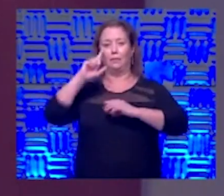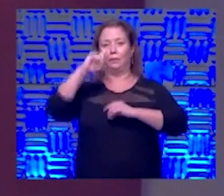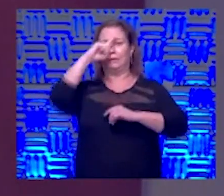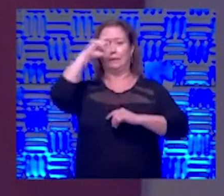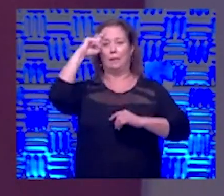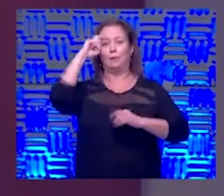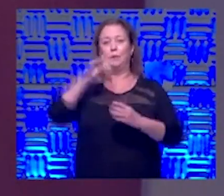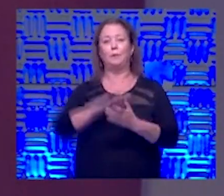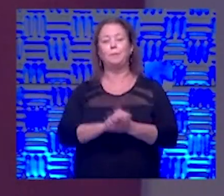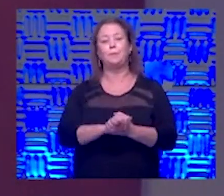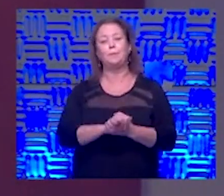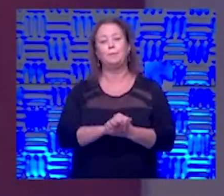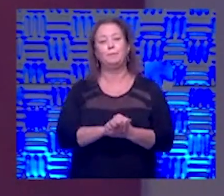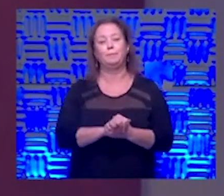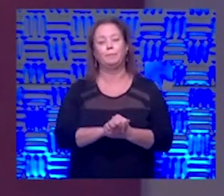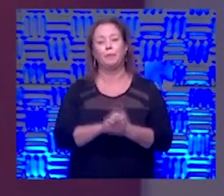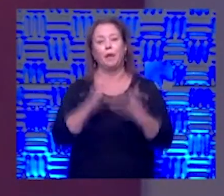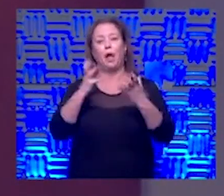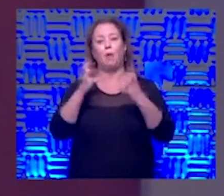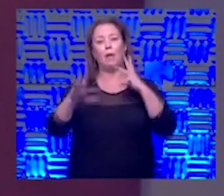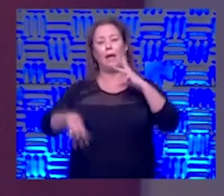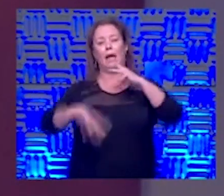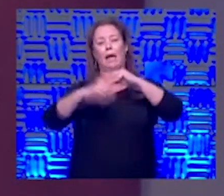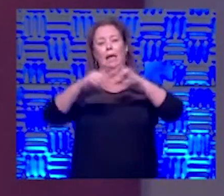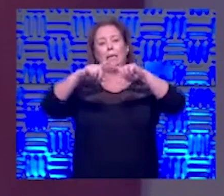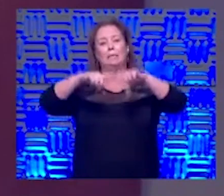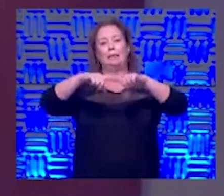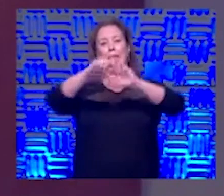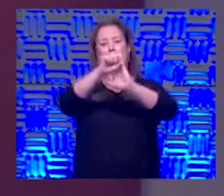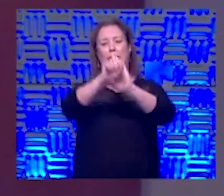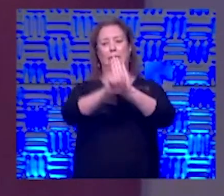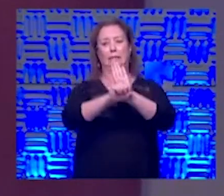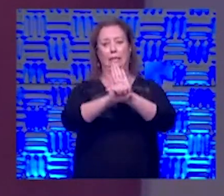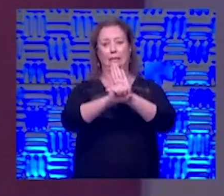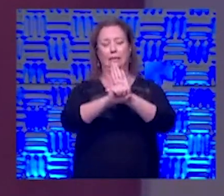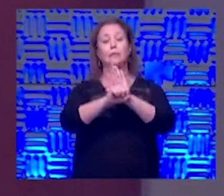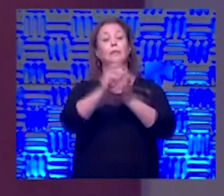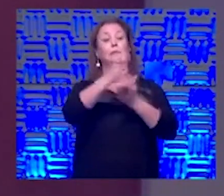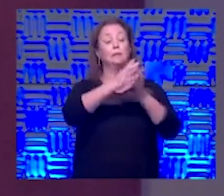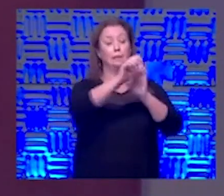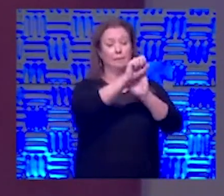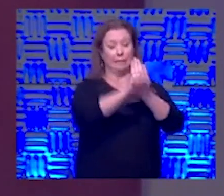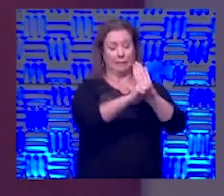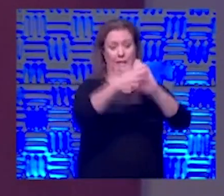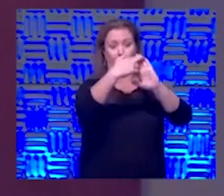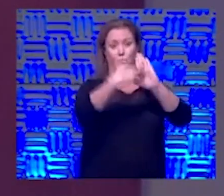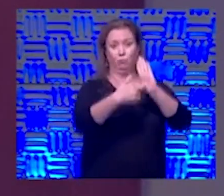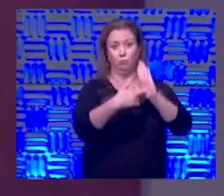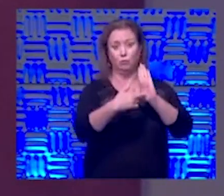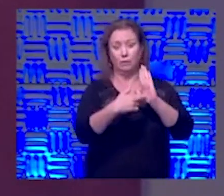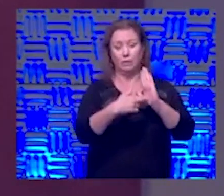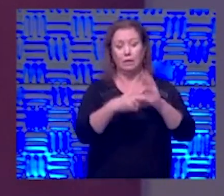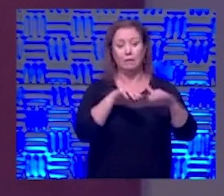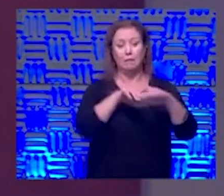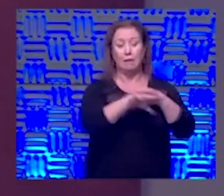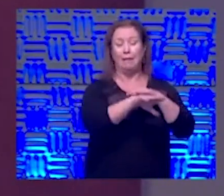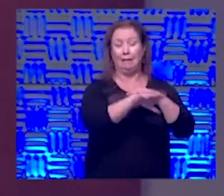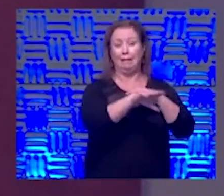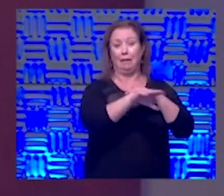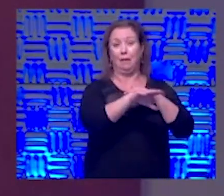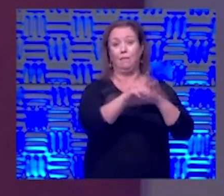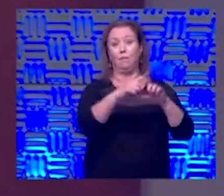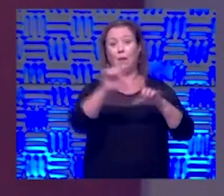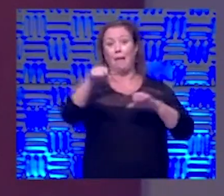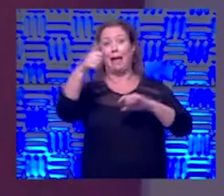summer. But I want to add, because depending on the states you're in, some states have rules about if coming out of states